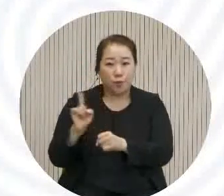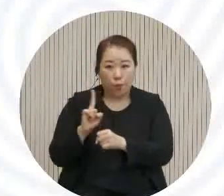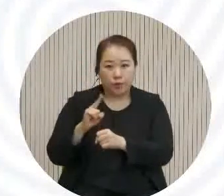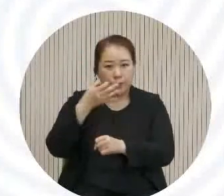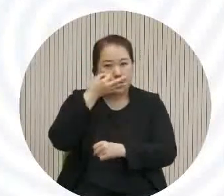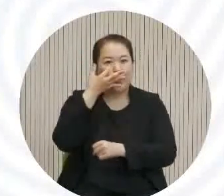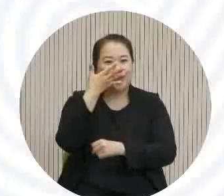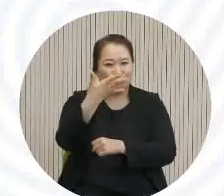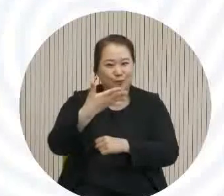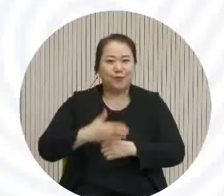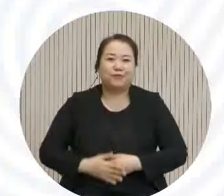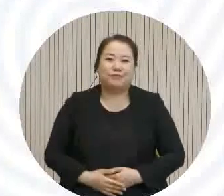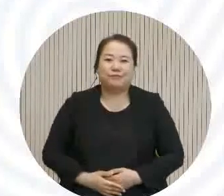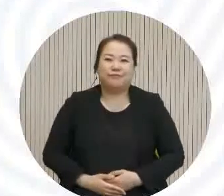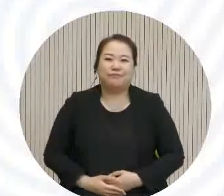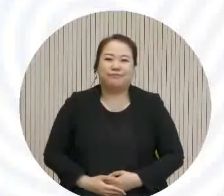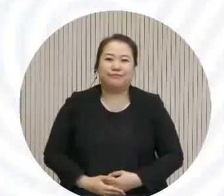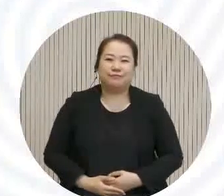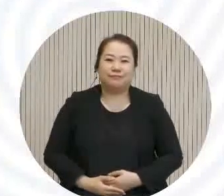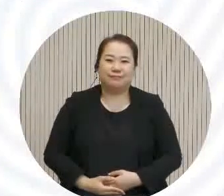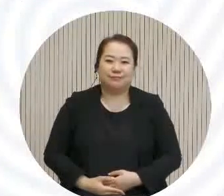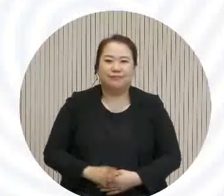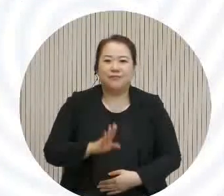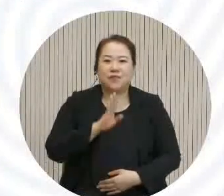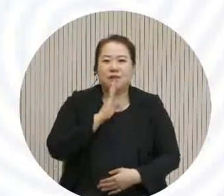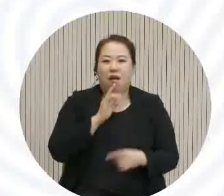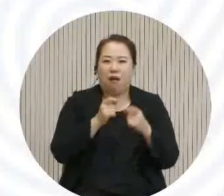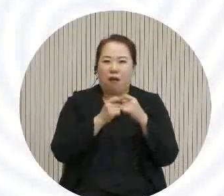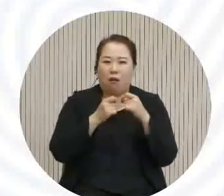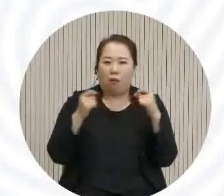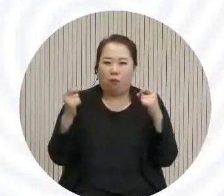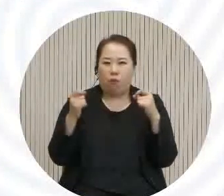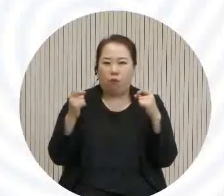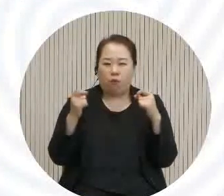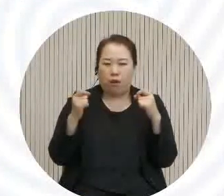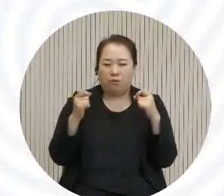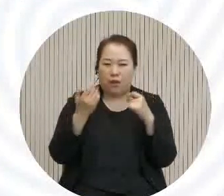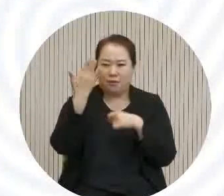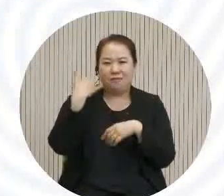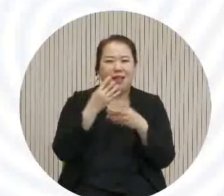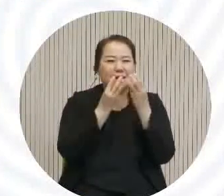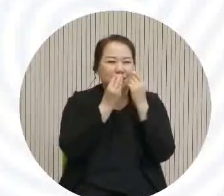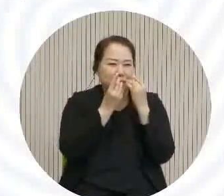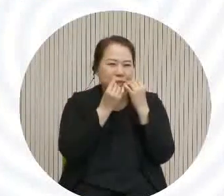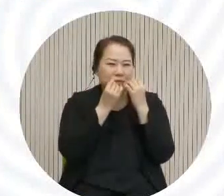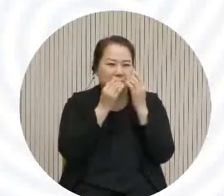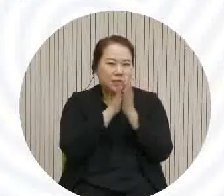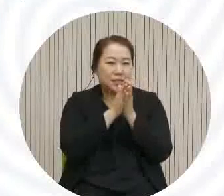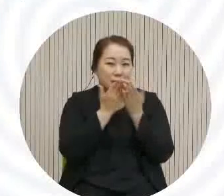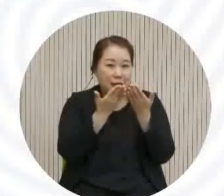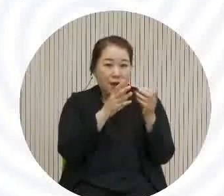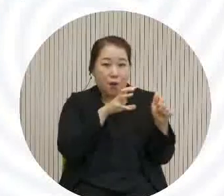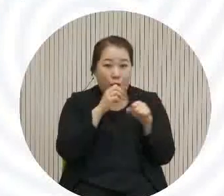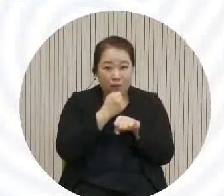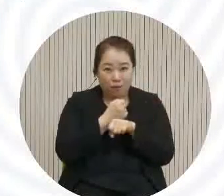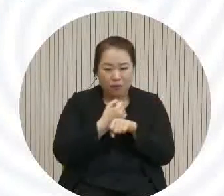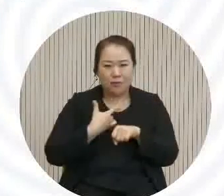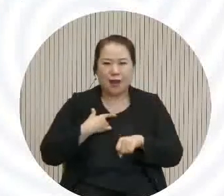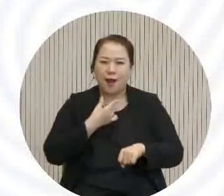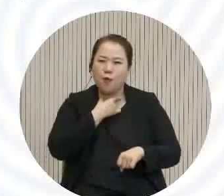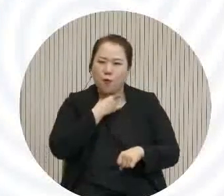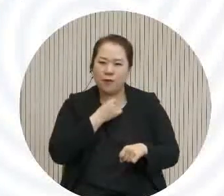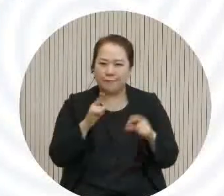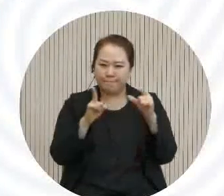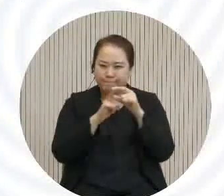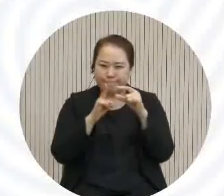As a material, we use old disposed magazines and books where children are free to cut words that resonate with them. With